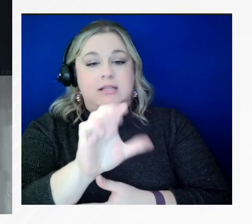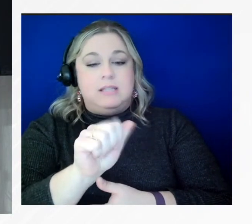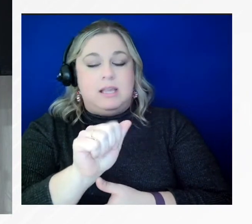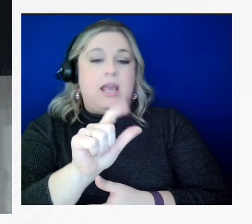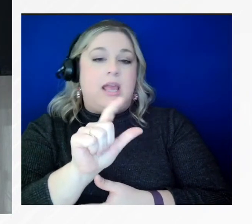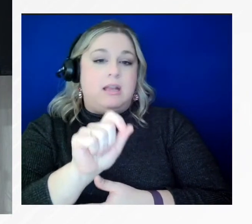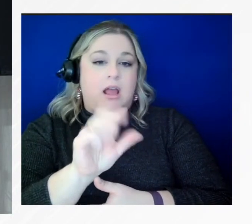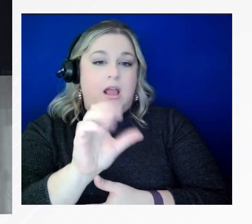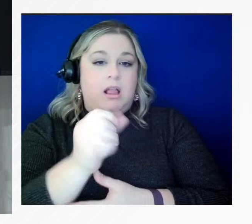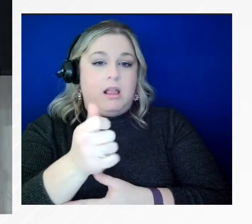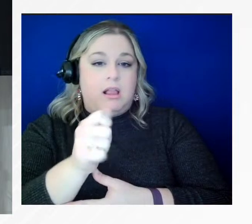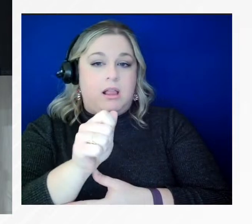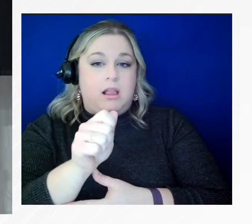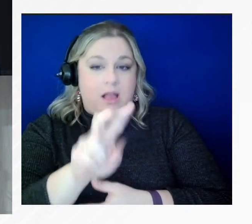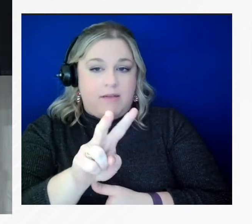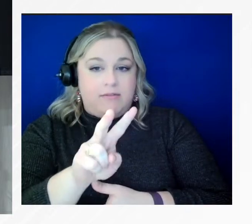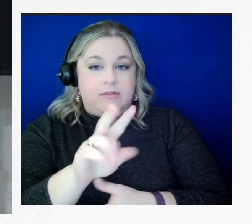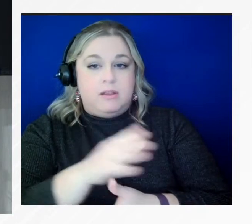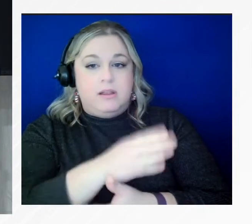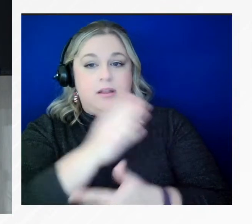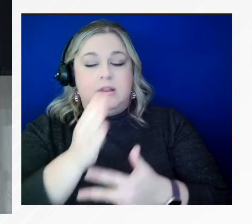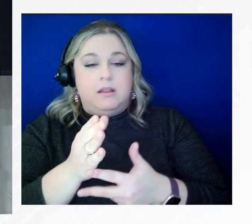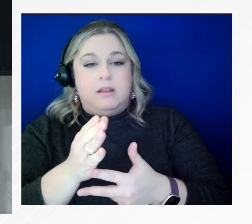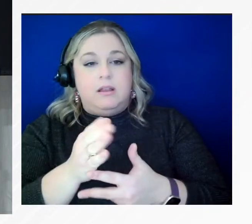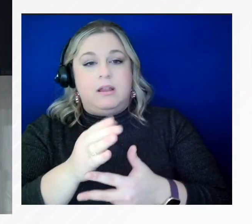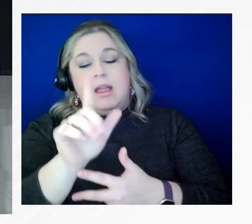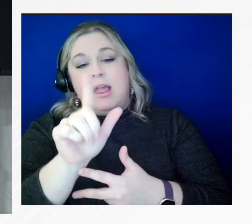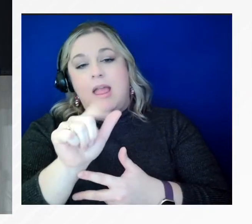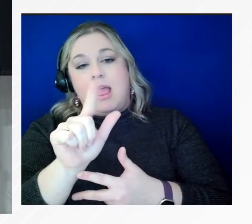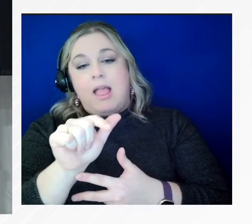fire.ca.gov, as well as